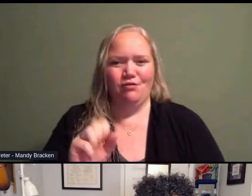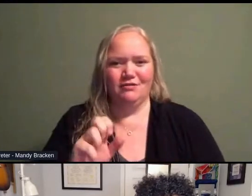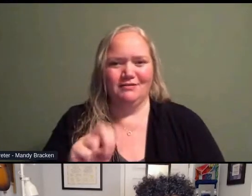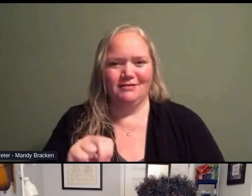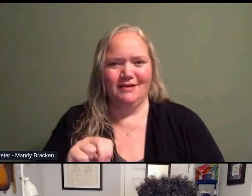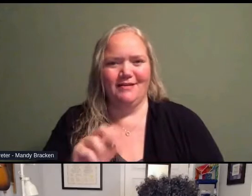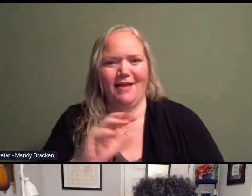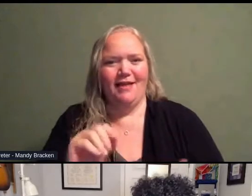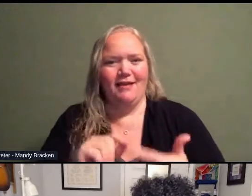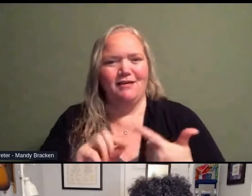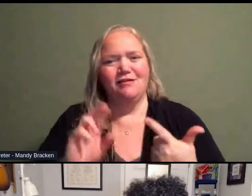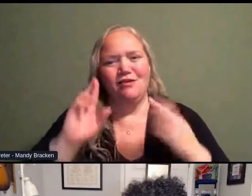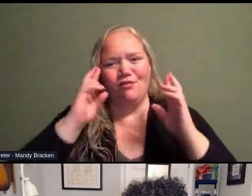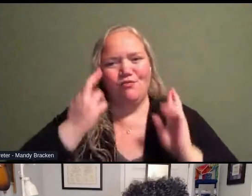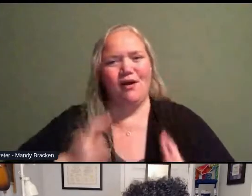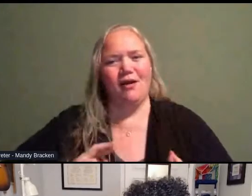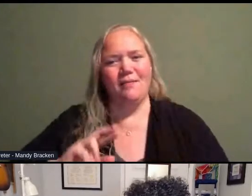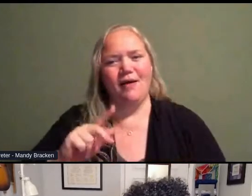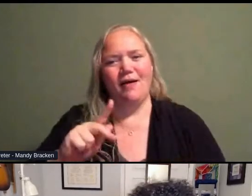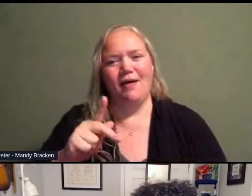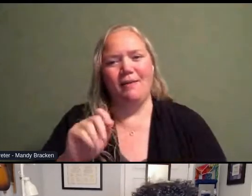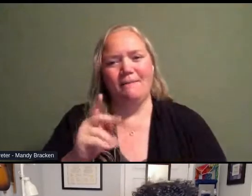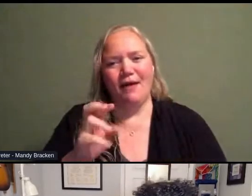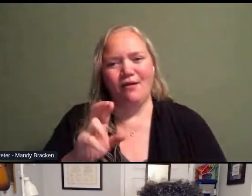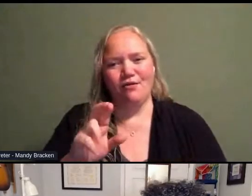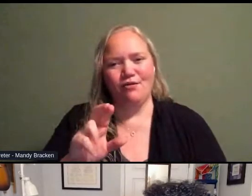Thank you, Ellen. It's good to see you. It's Great to see you.